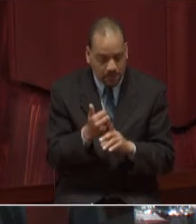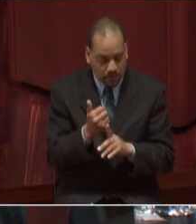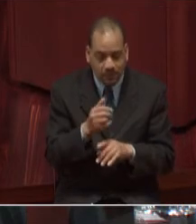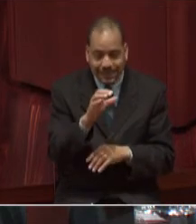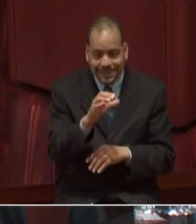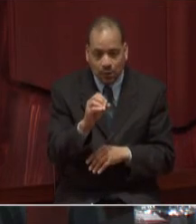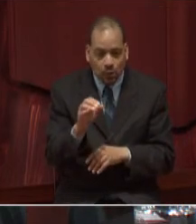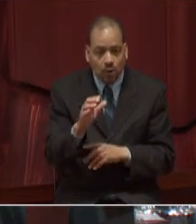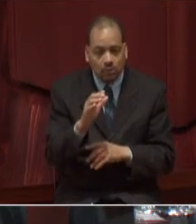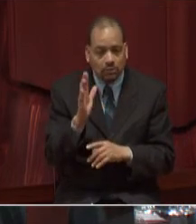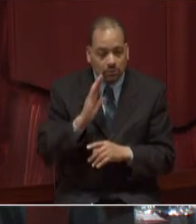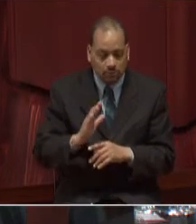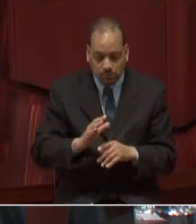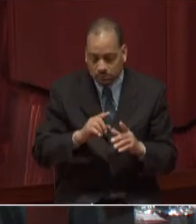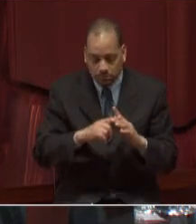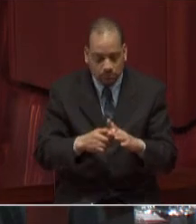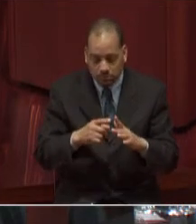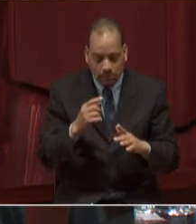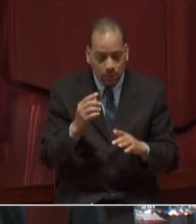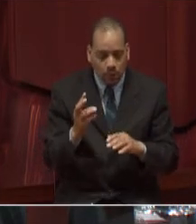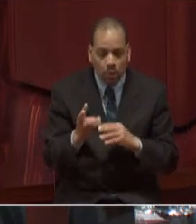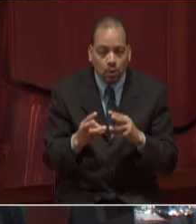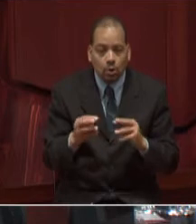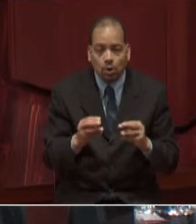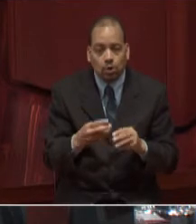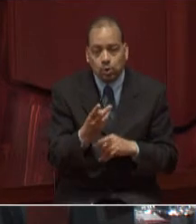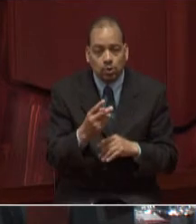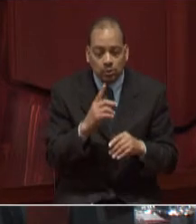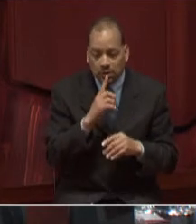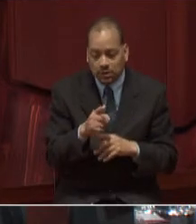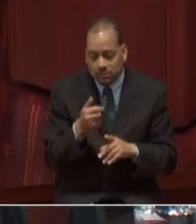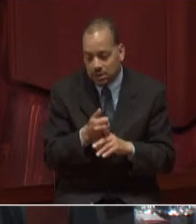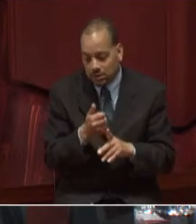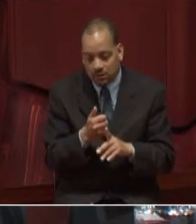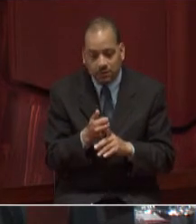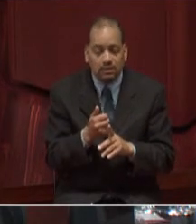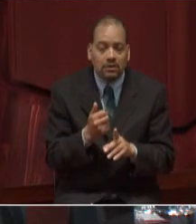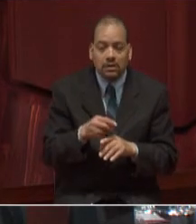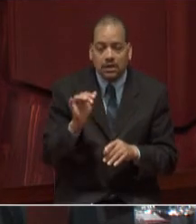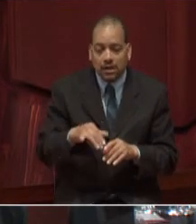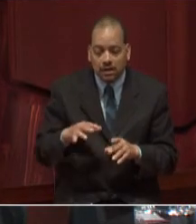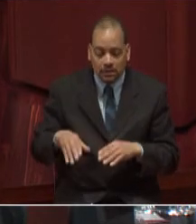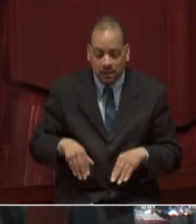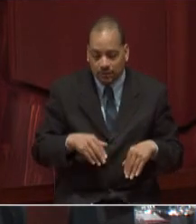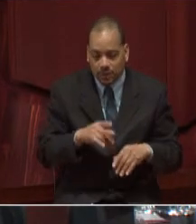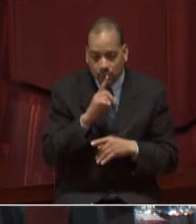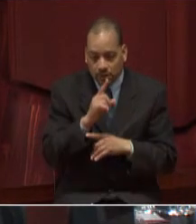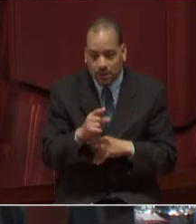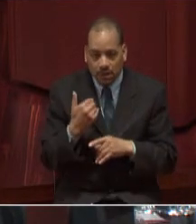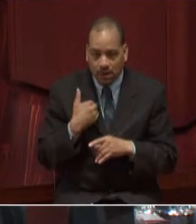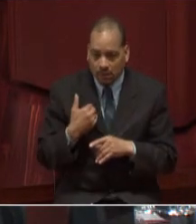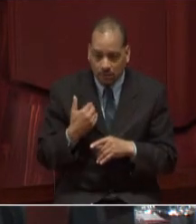he was known to be a pretty brusque character, and he was there's a whole bureaucracy in the Navy for congressional liaison called